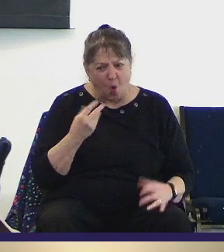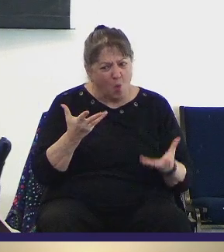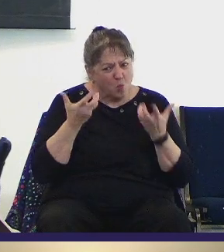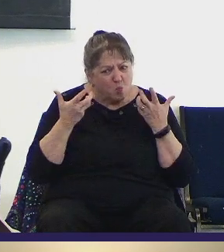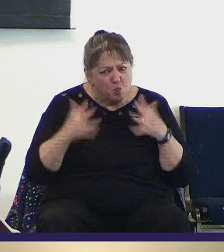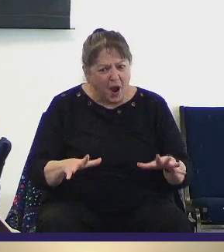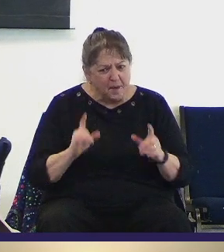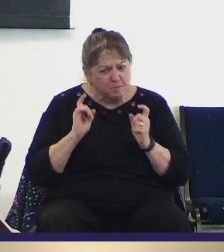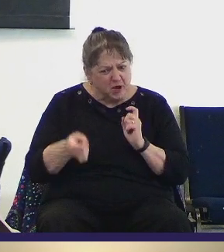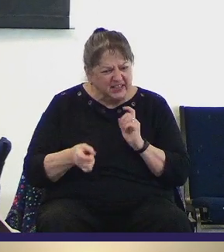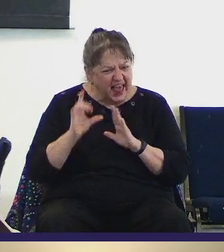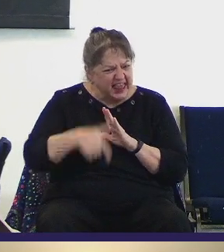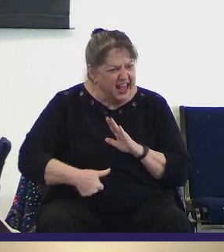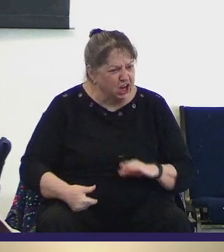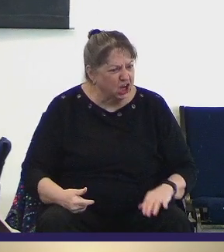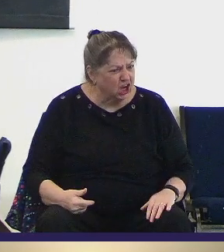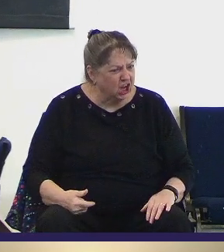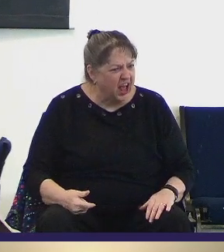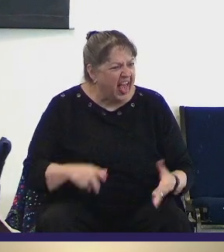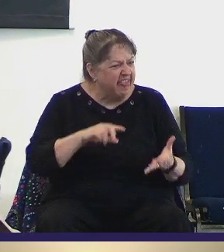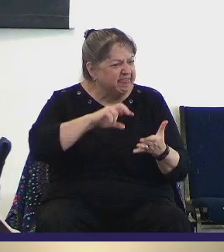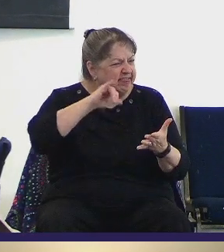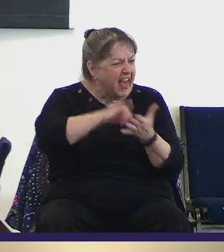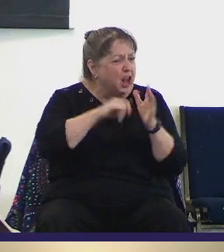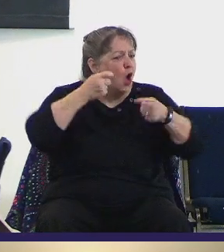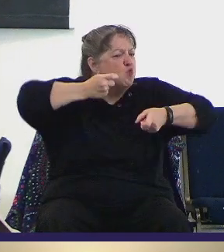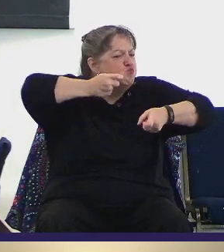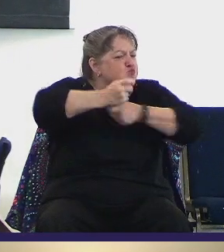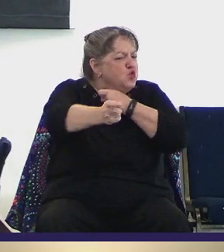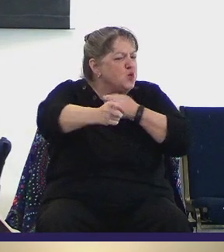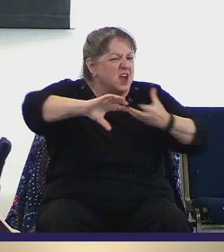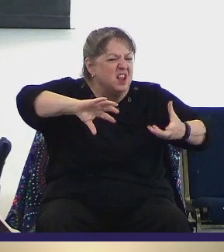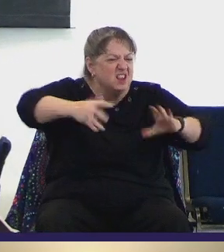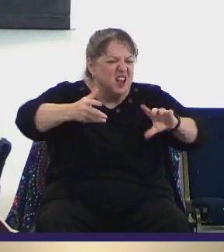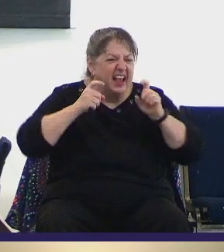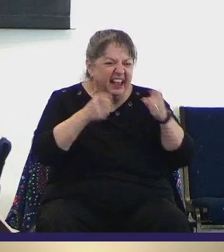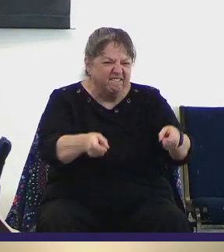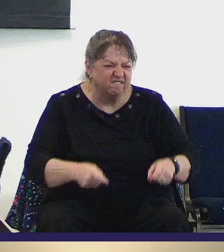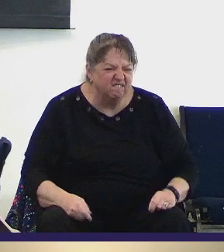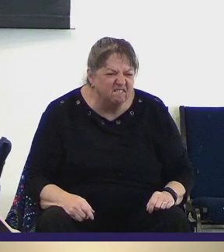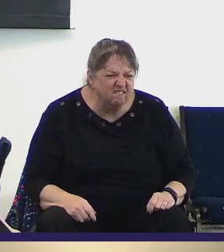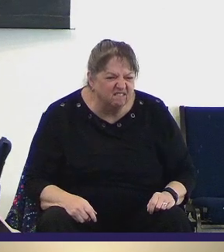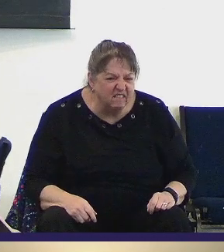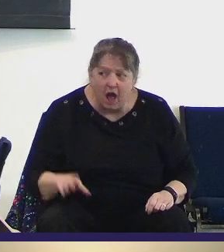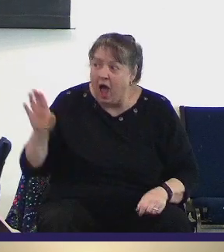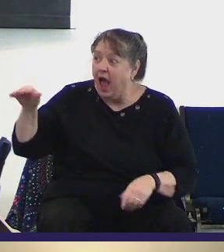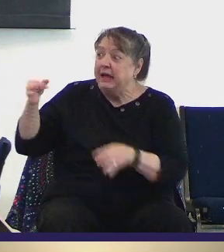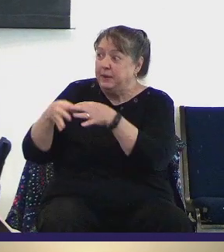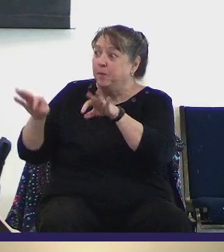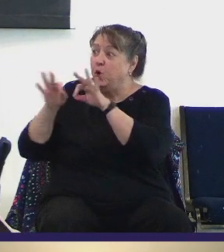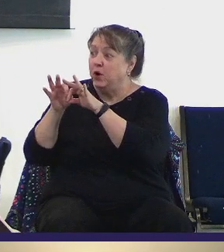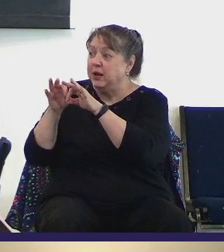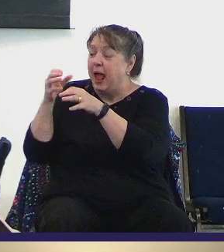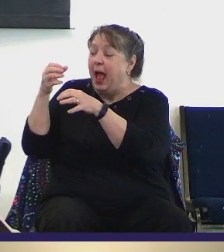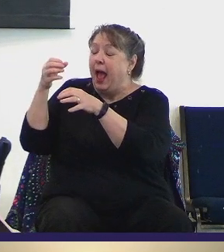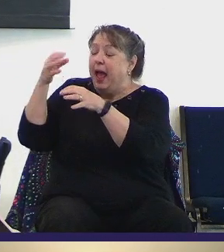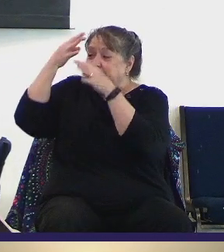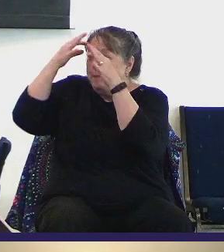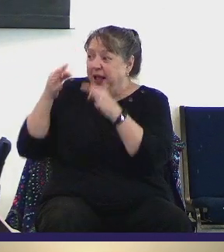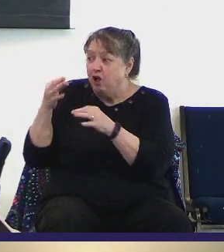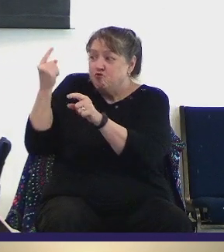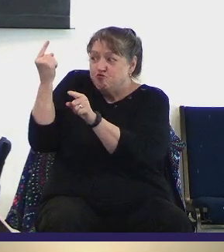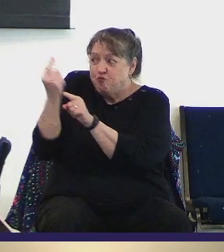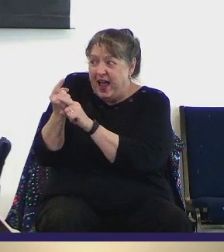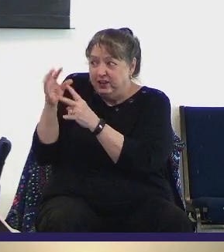So it wasn't a gift then. So I just want to encourage you guys to just make the right choices, be honest,